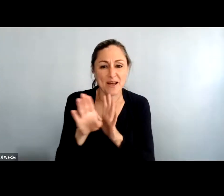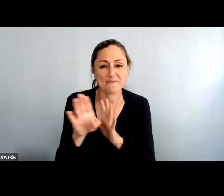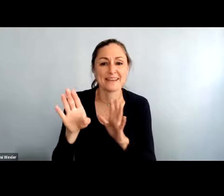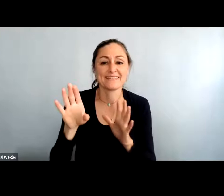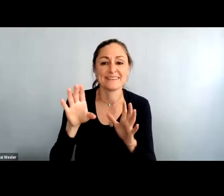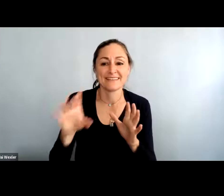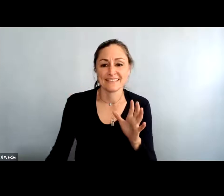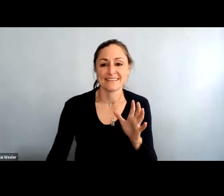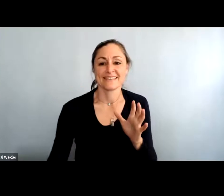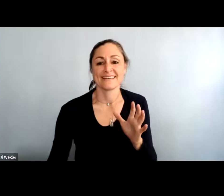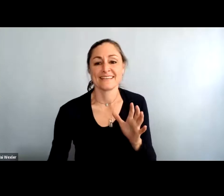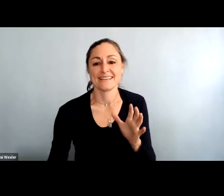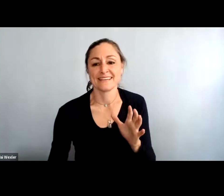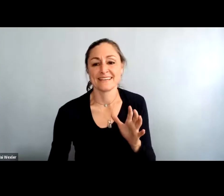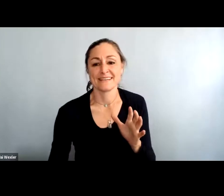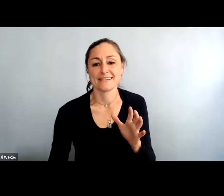Council,